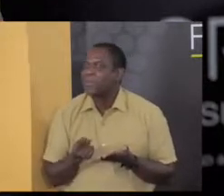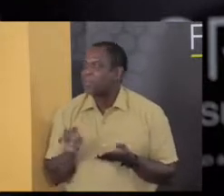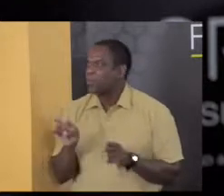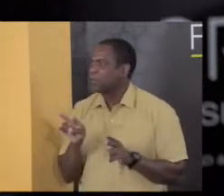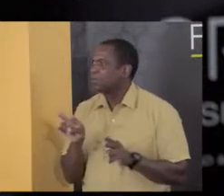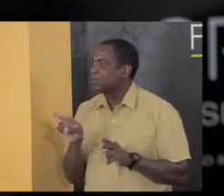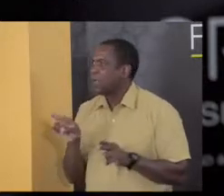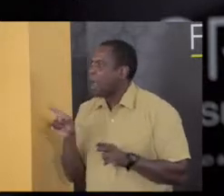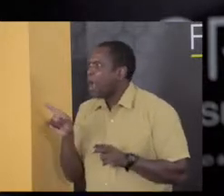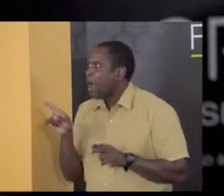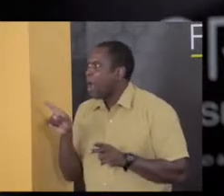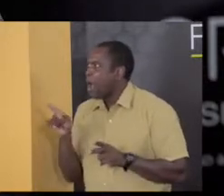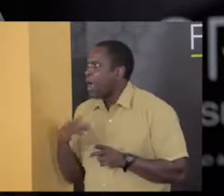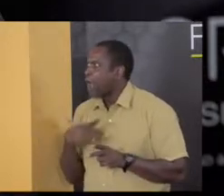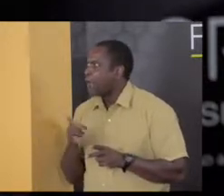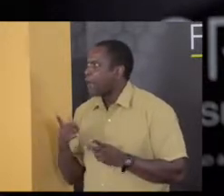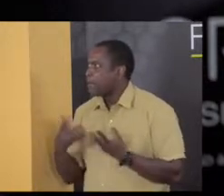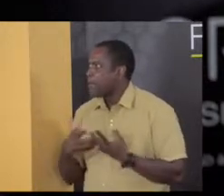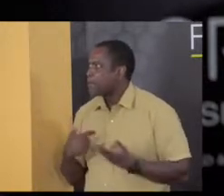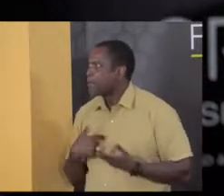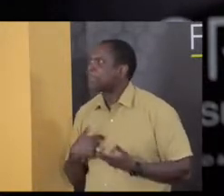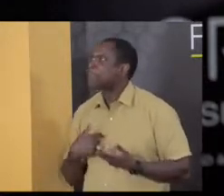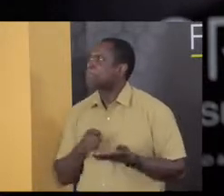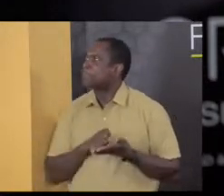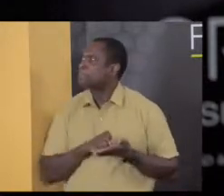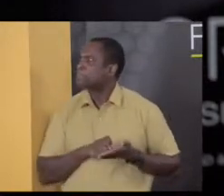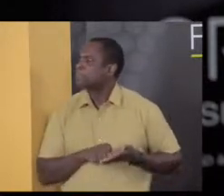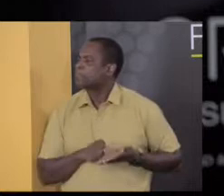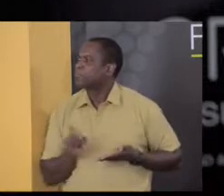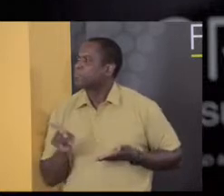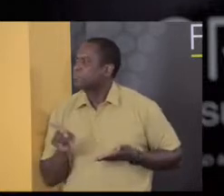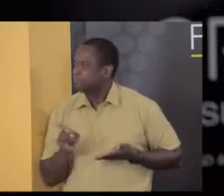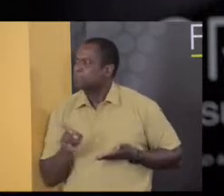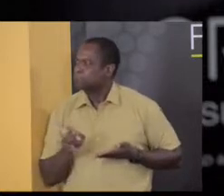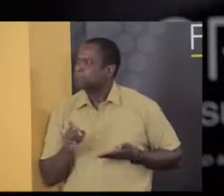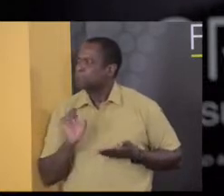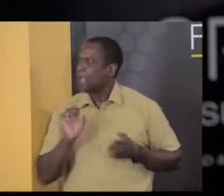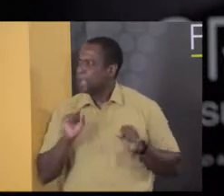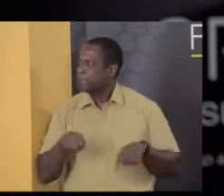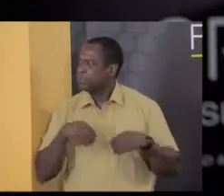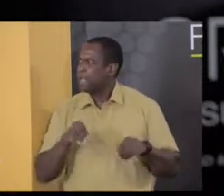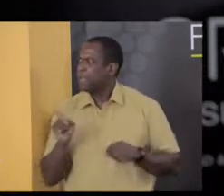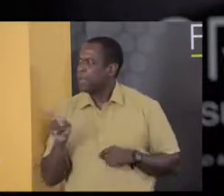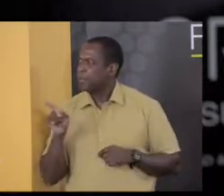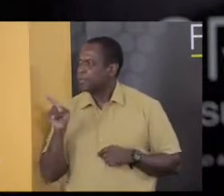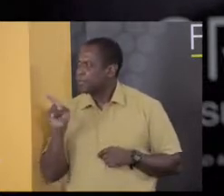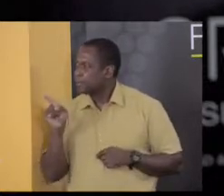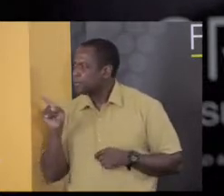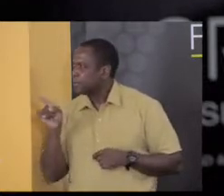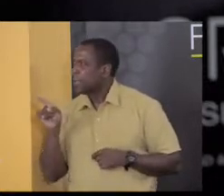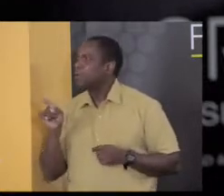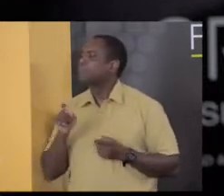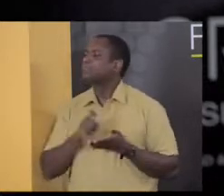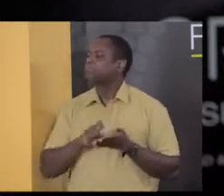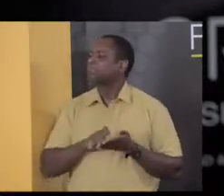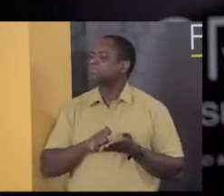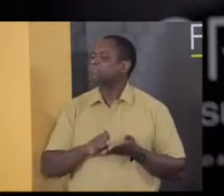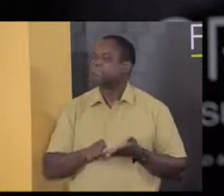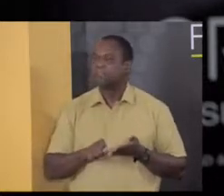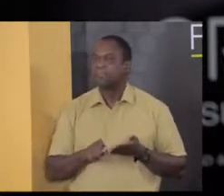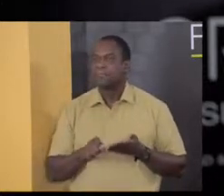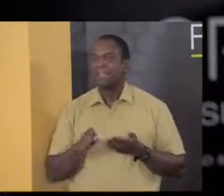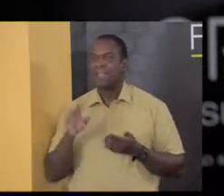looking at those things that are potential designs or new collections for their stores.